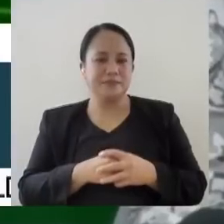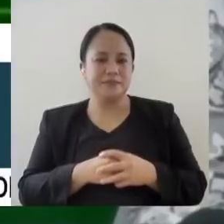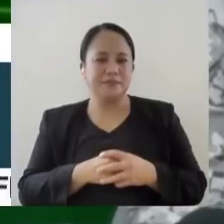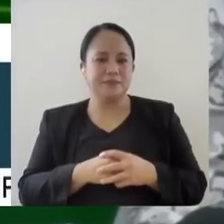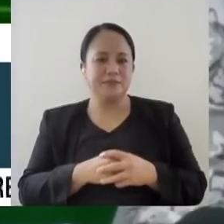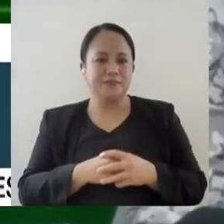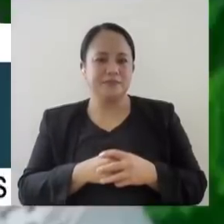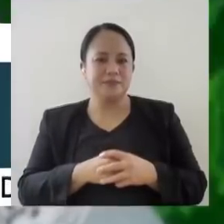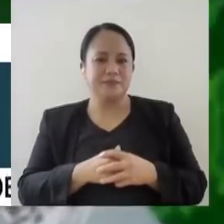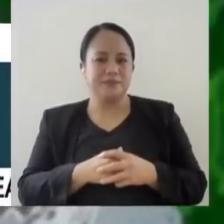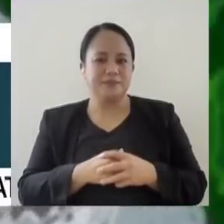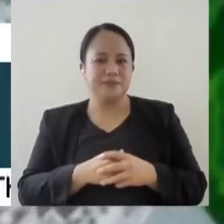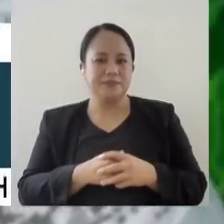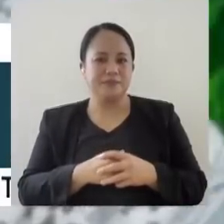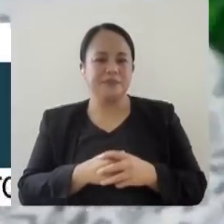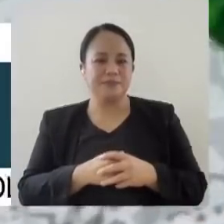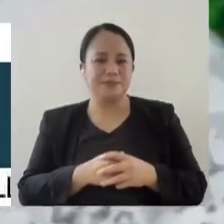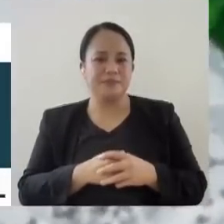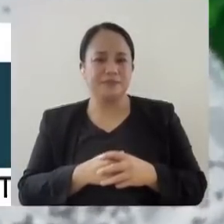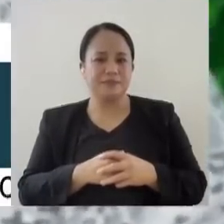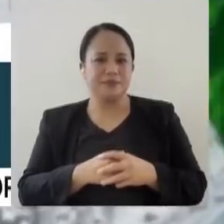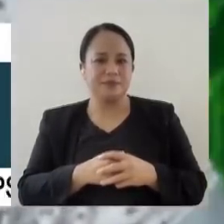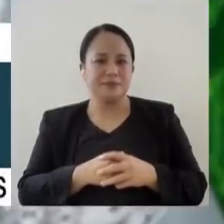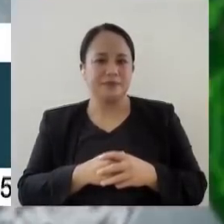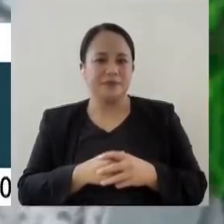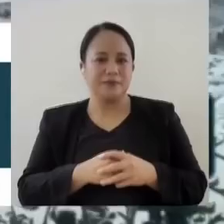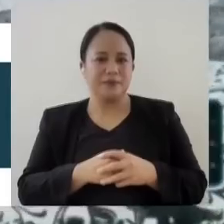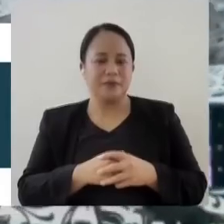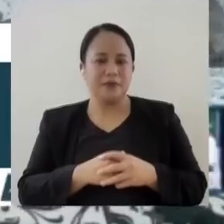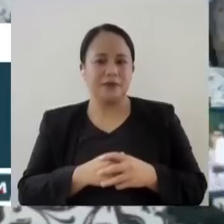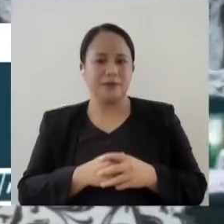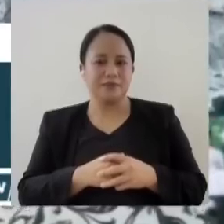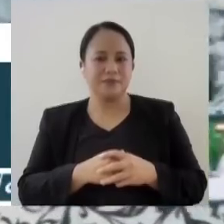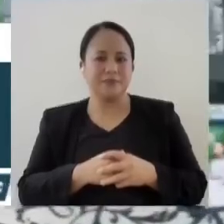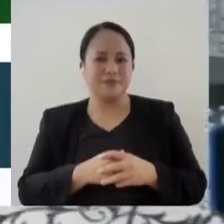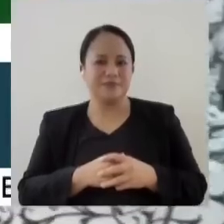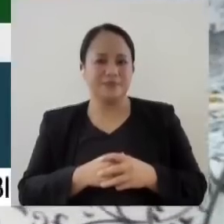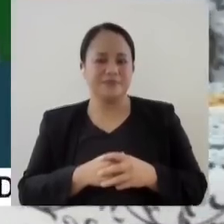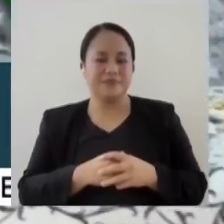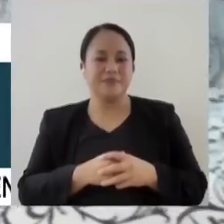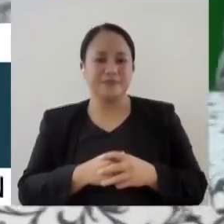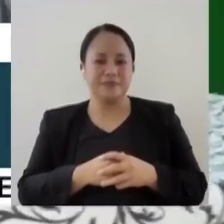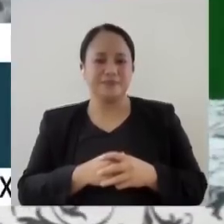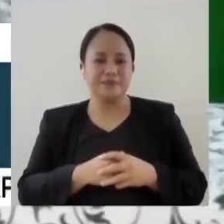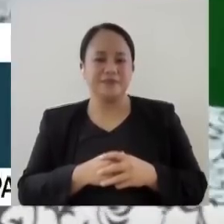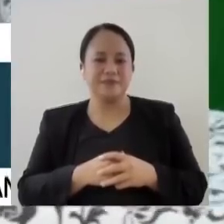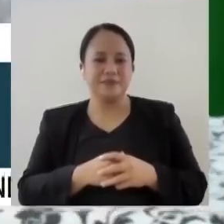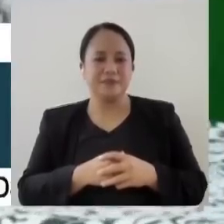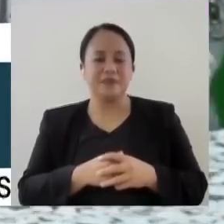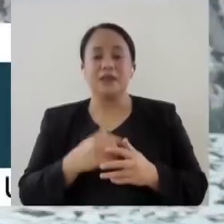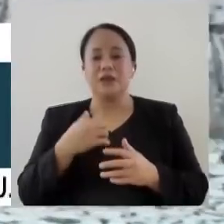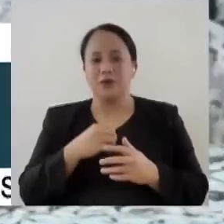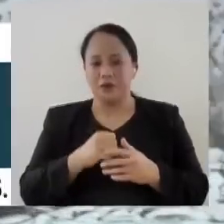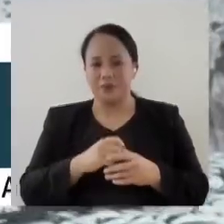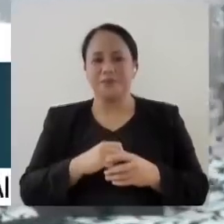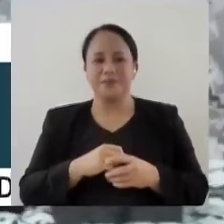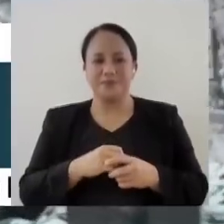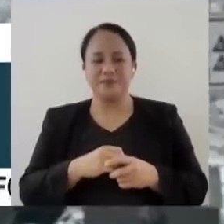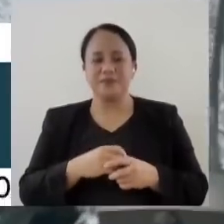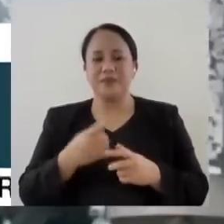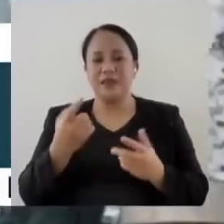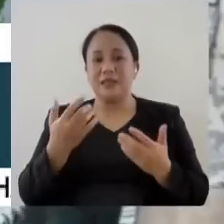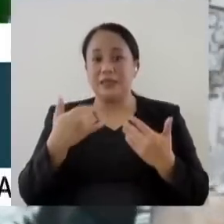nasirang food provision. Yung mga gulay, kape, yung mga panahon yun, ma'am. At that moment,